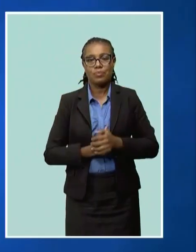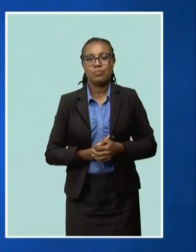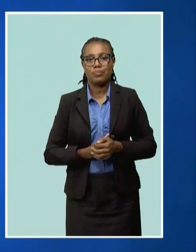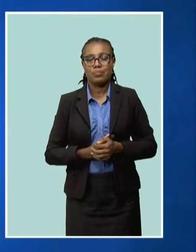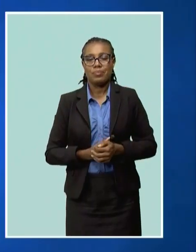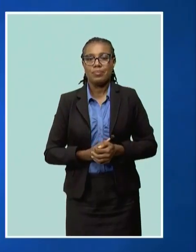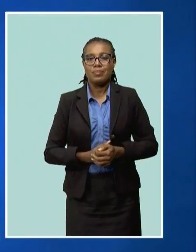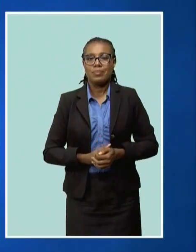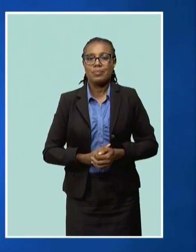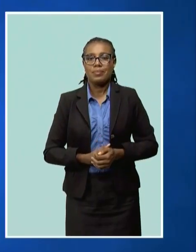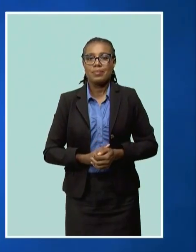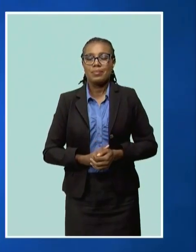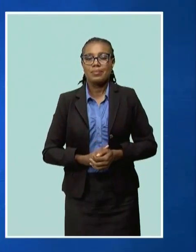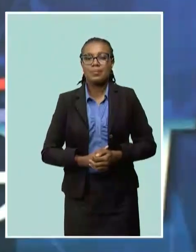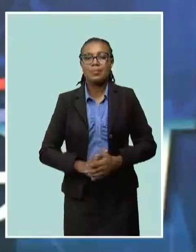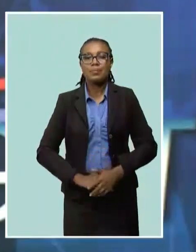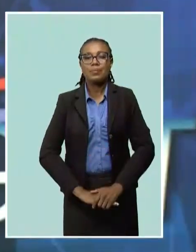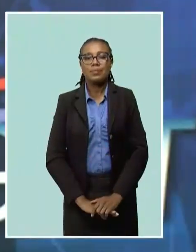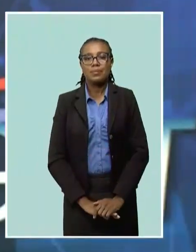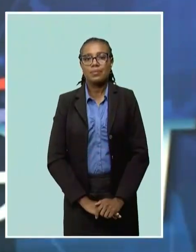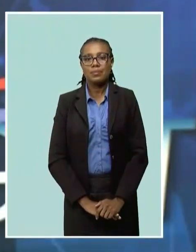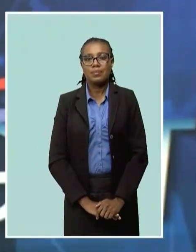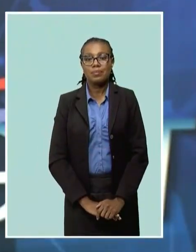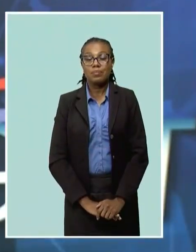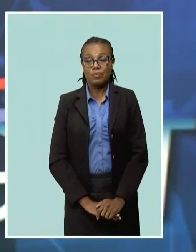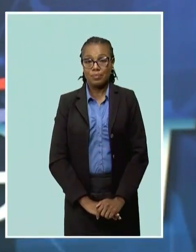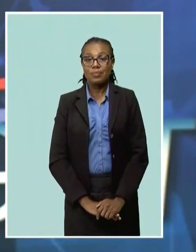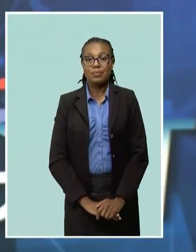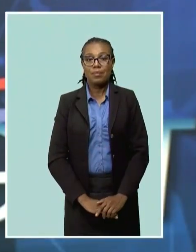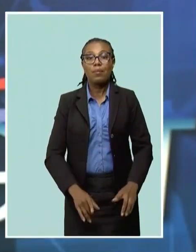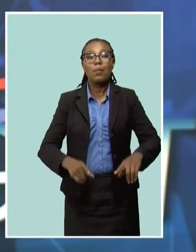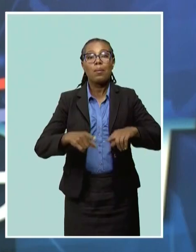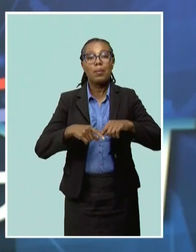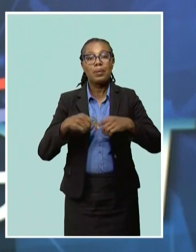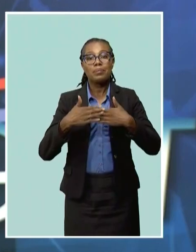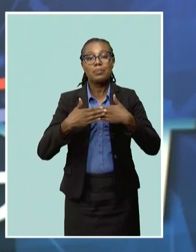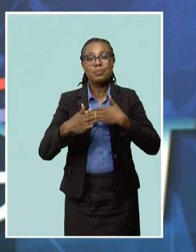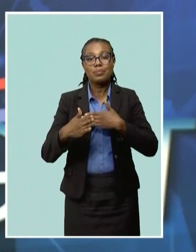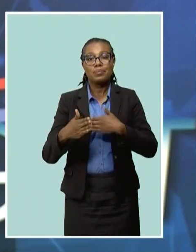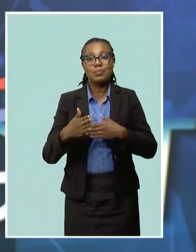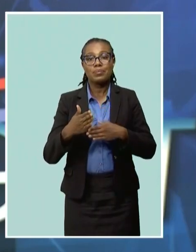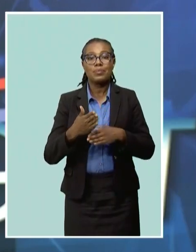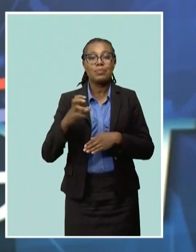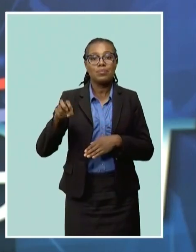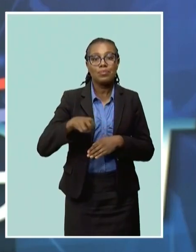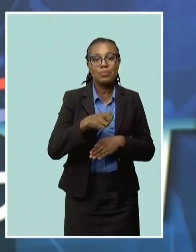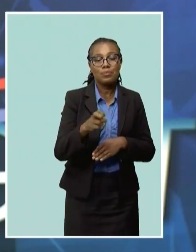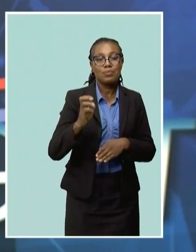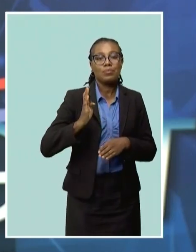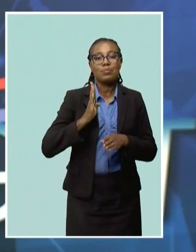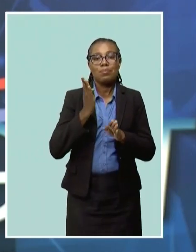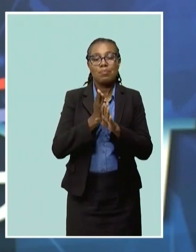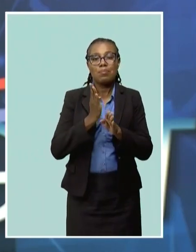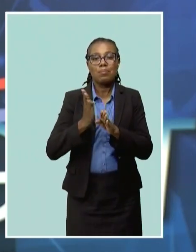Thorpe, CBC News. We'll take a break here, but coming up, the Transport Board prepares for back